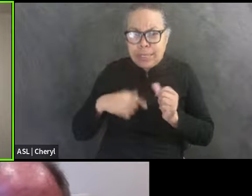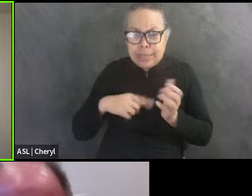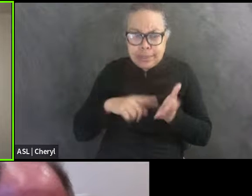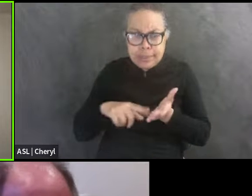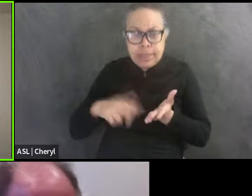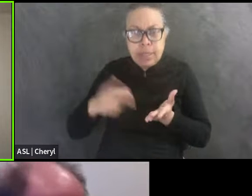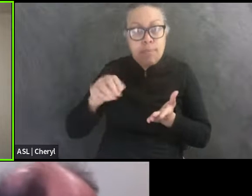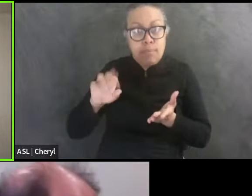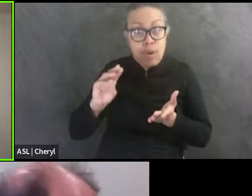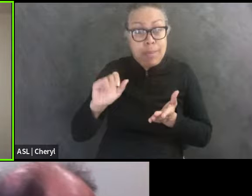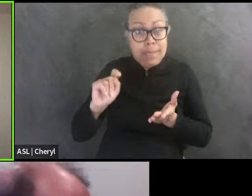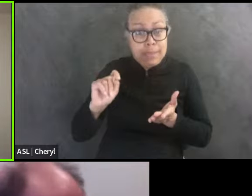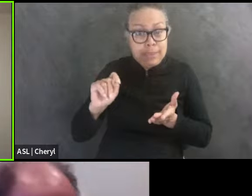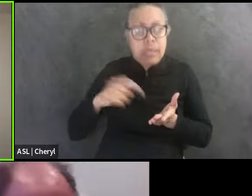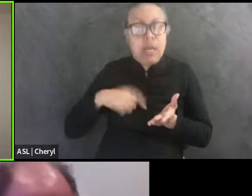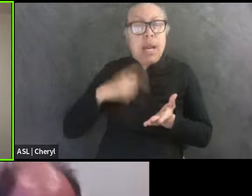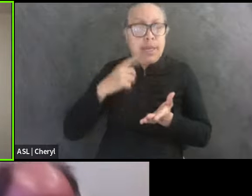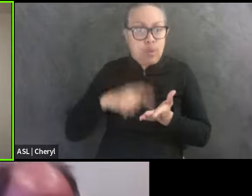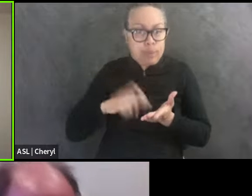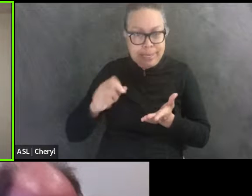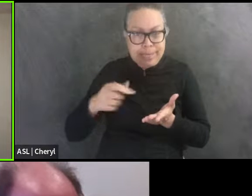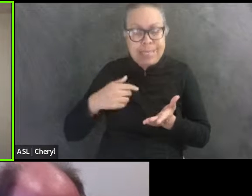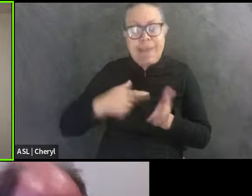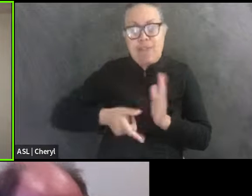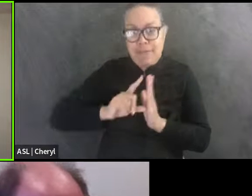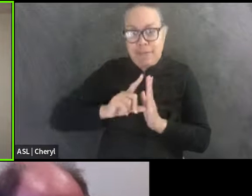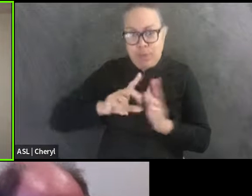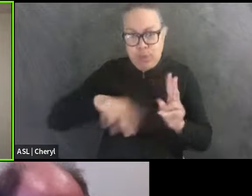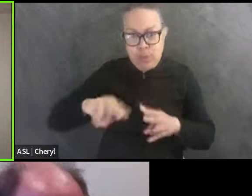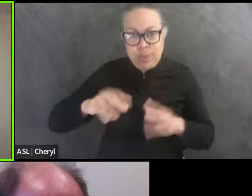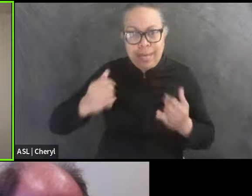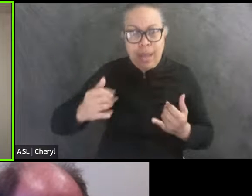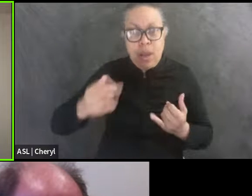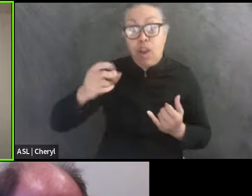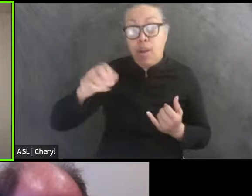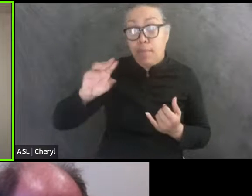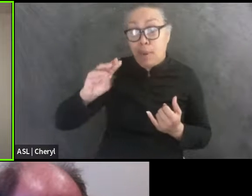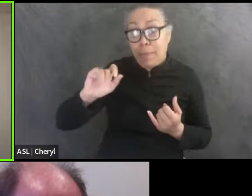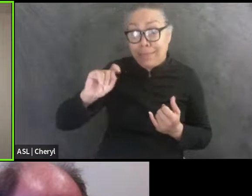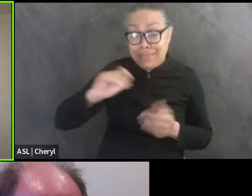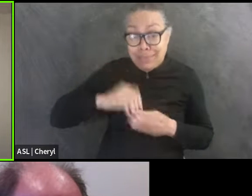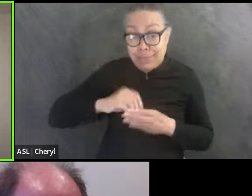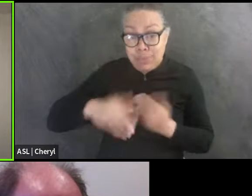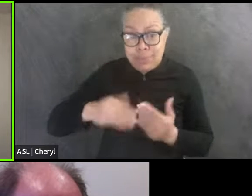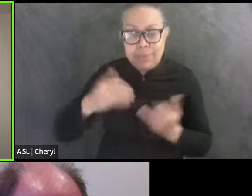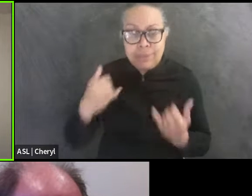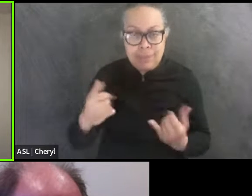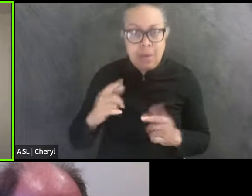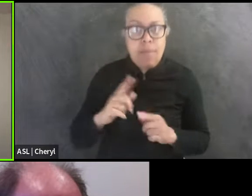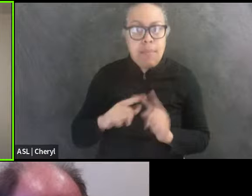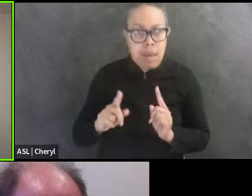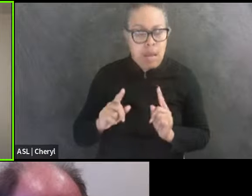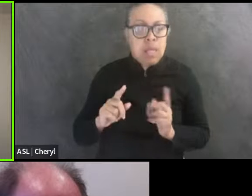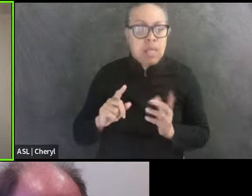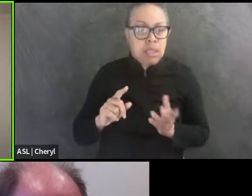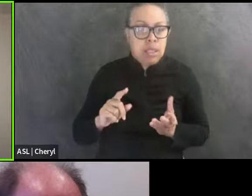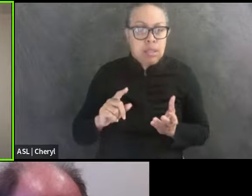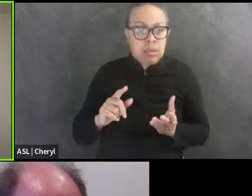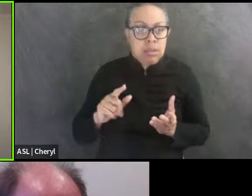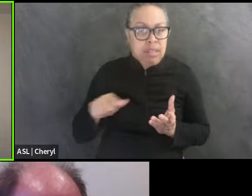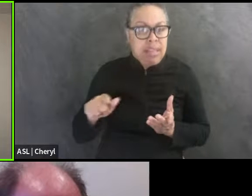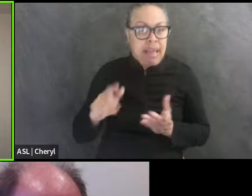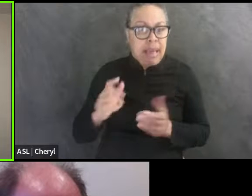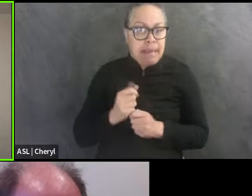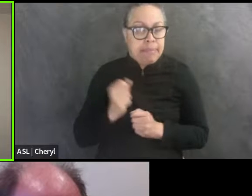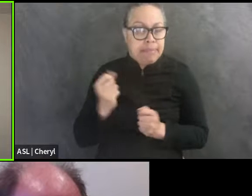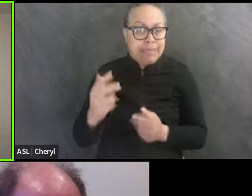system, and I do see that they've got a zoning review on. I do see they've got permits pending, but they're being, they've been receiving a lot of comments